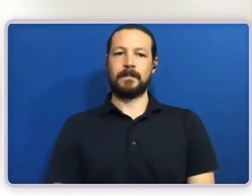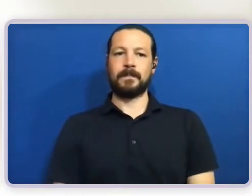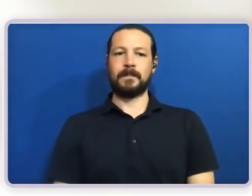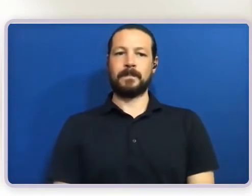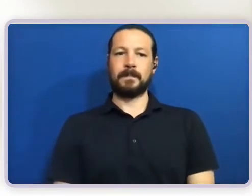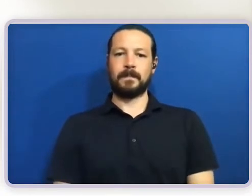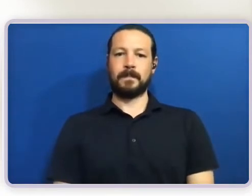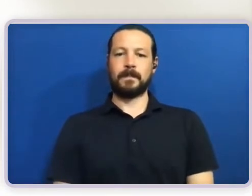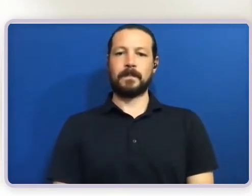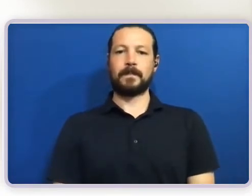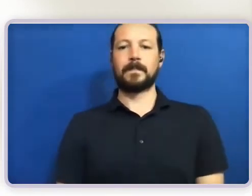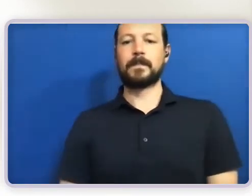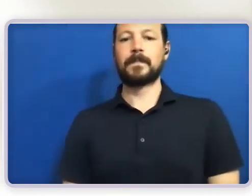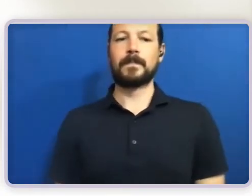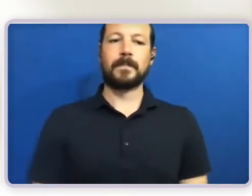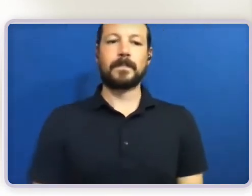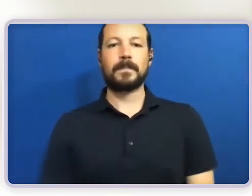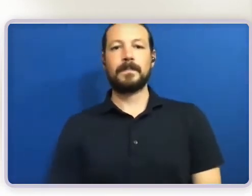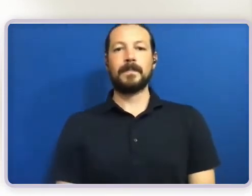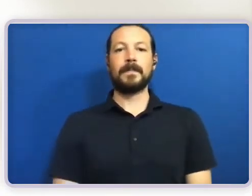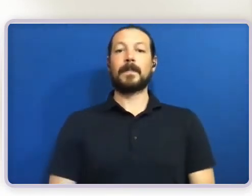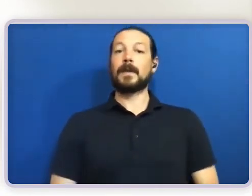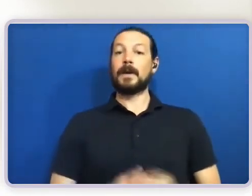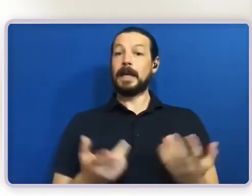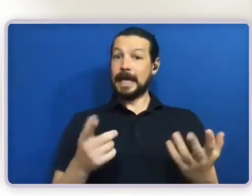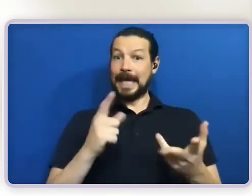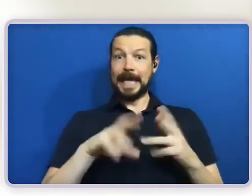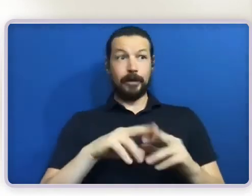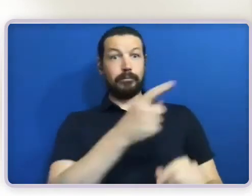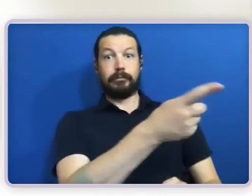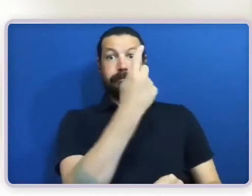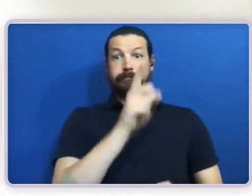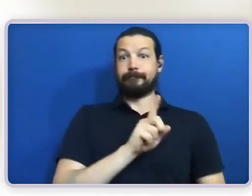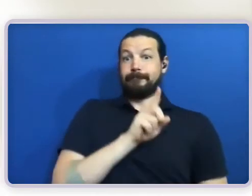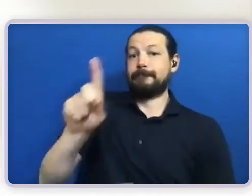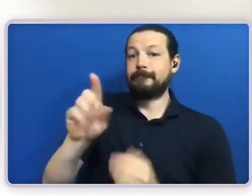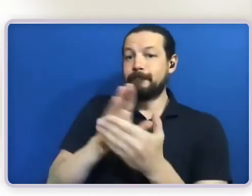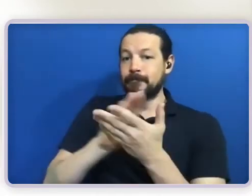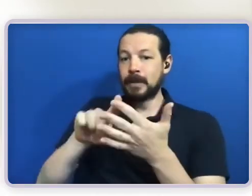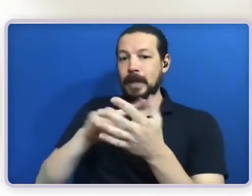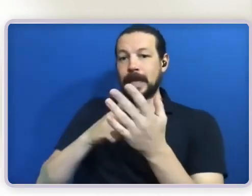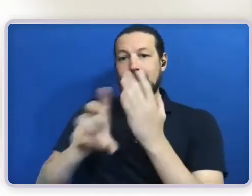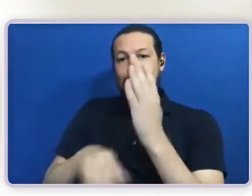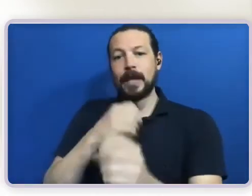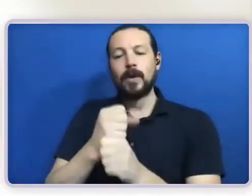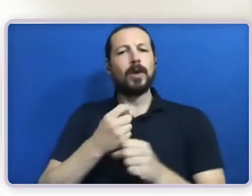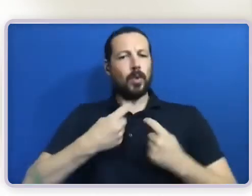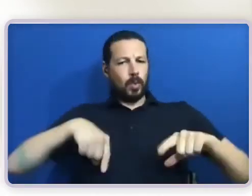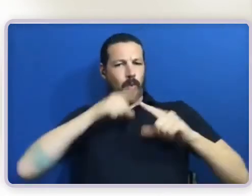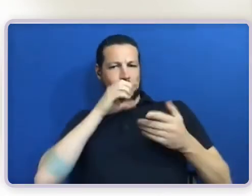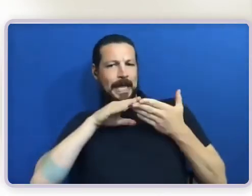And we can support people through this process, and that can include organising legal representation.